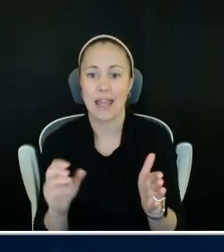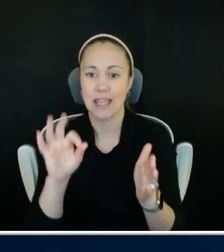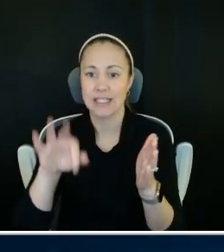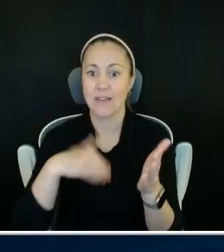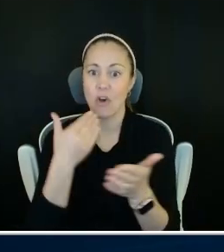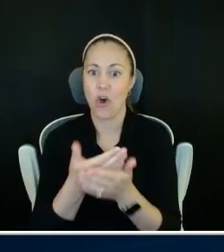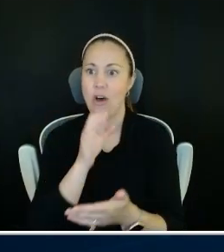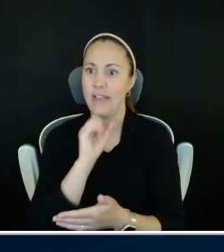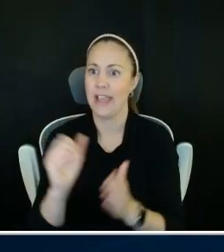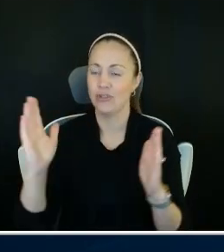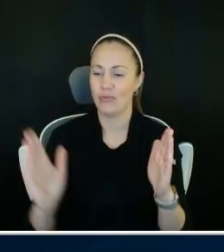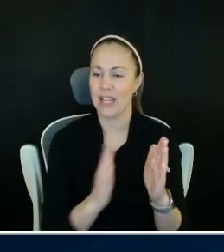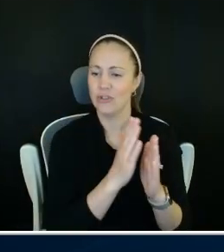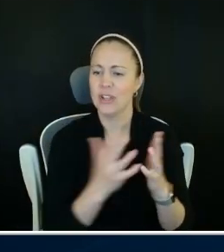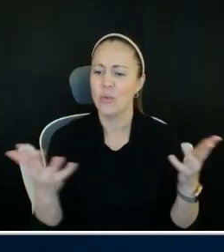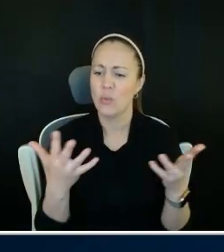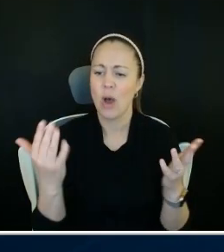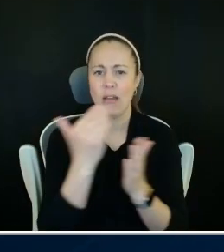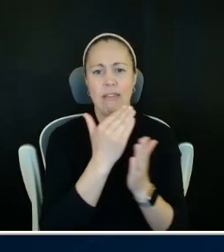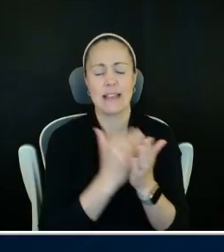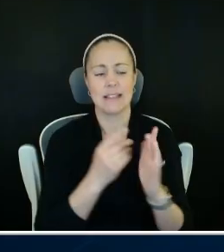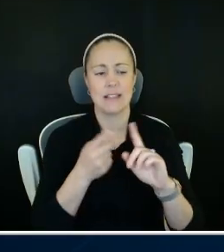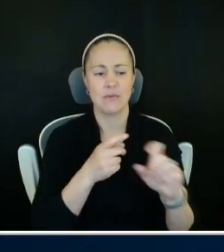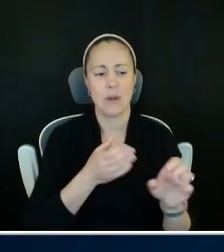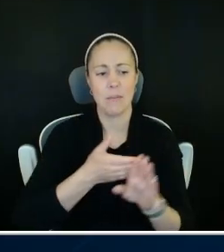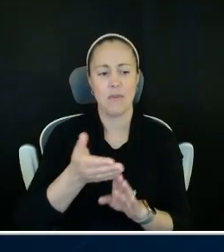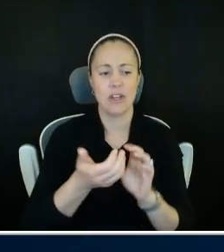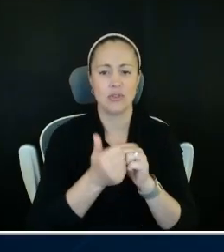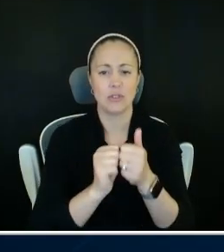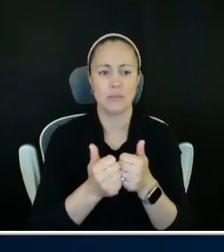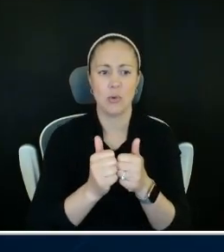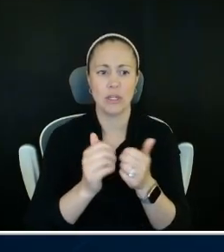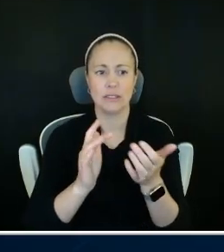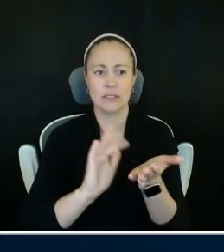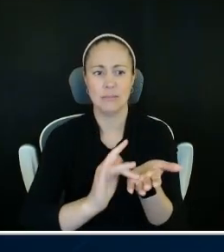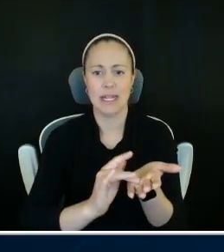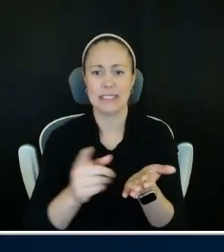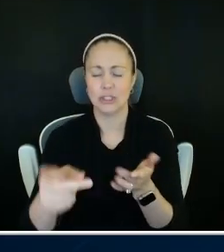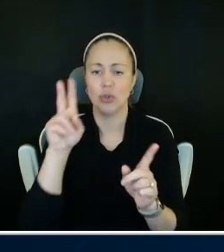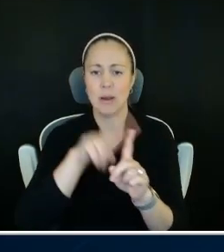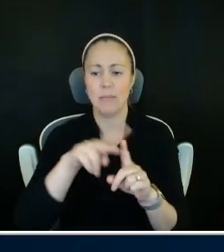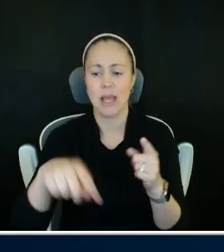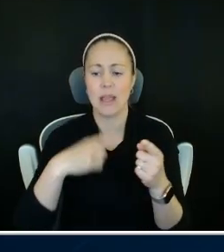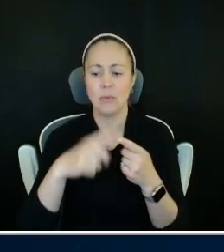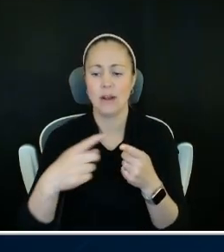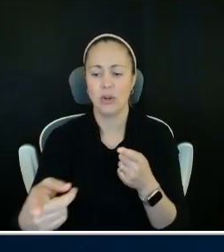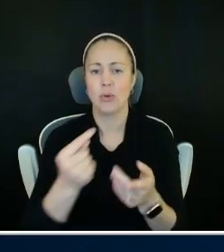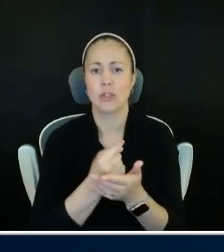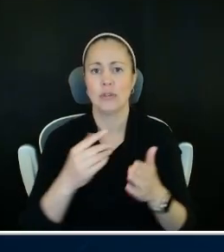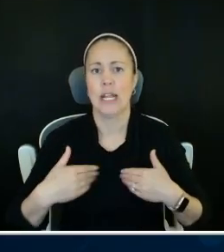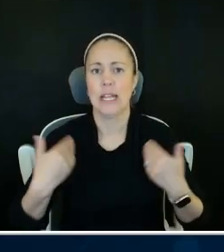What lessons from professional sports medicine do you apply when you're treating young athletes like Lael?